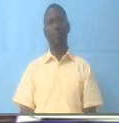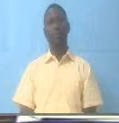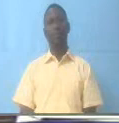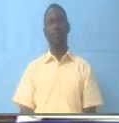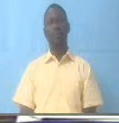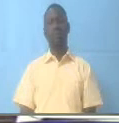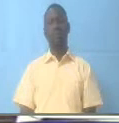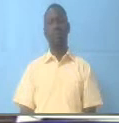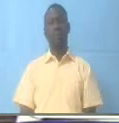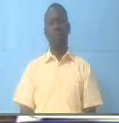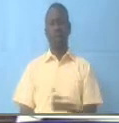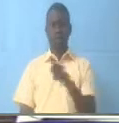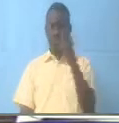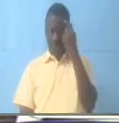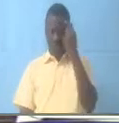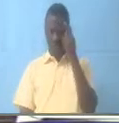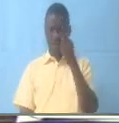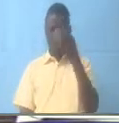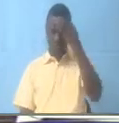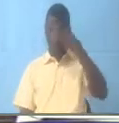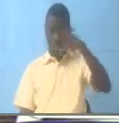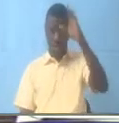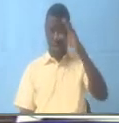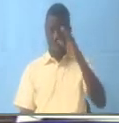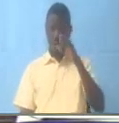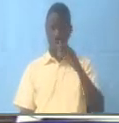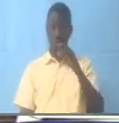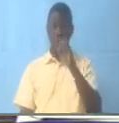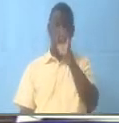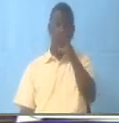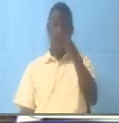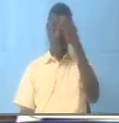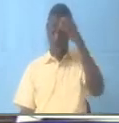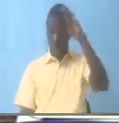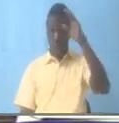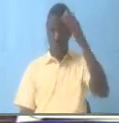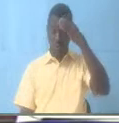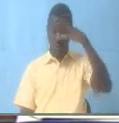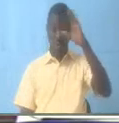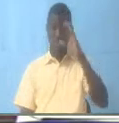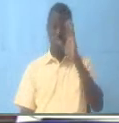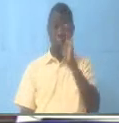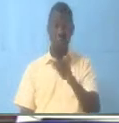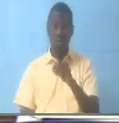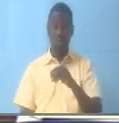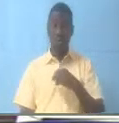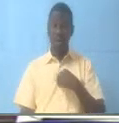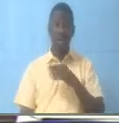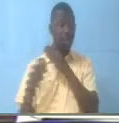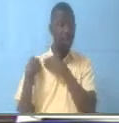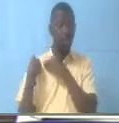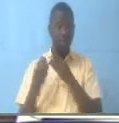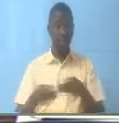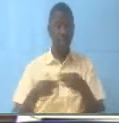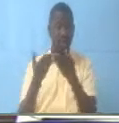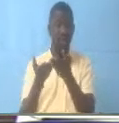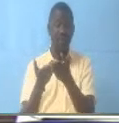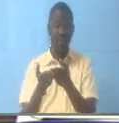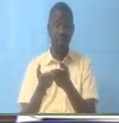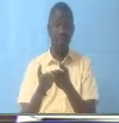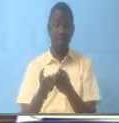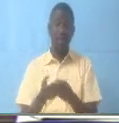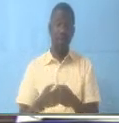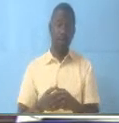regard, do you think that the commission did discharge the duty that was given to them? Do you think that they discharged